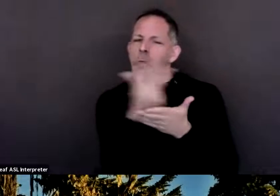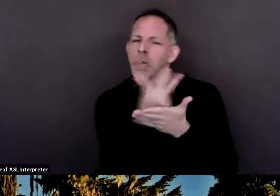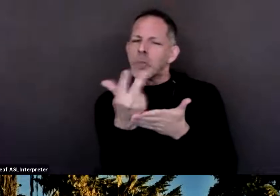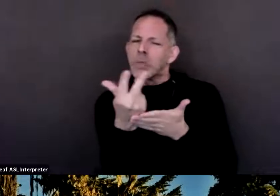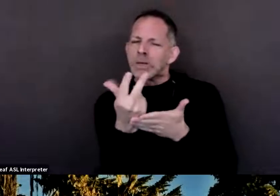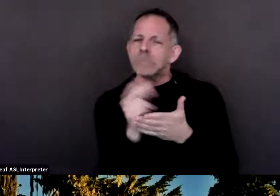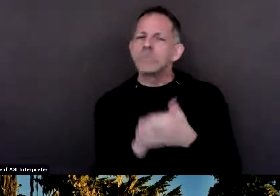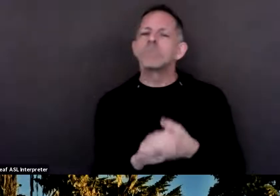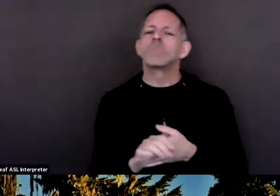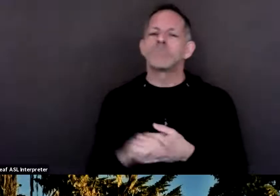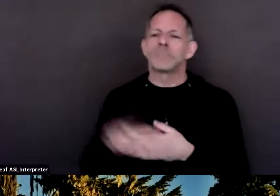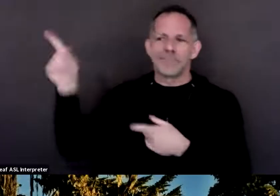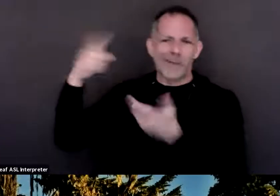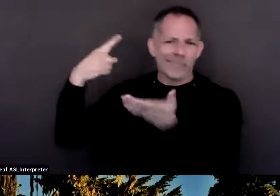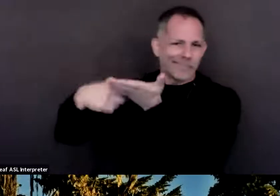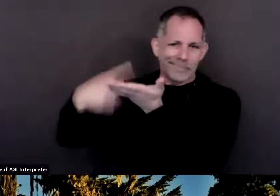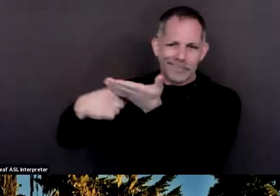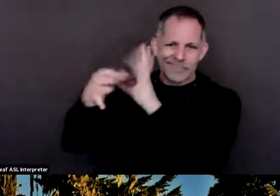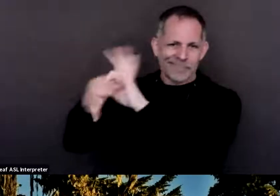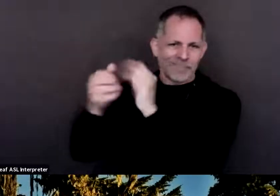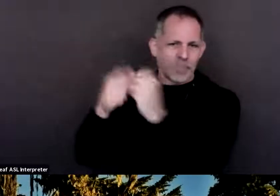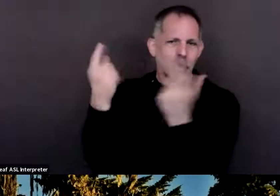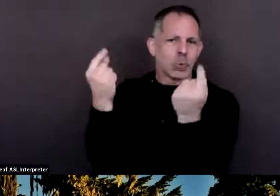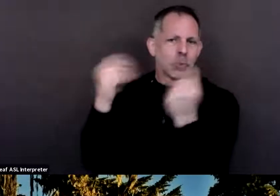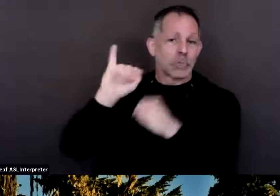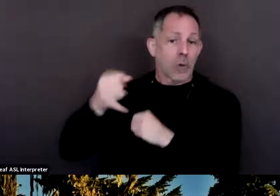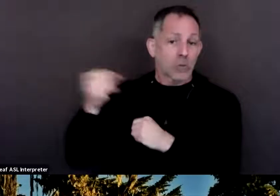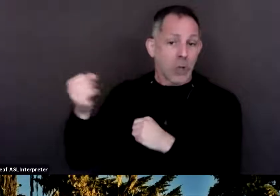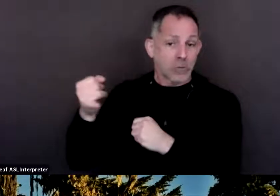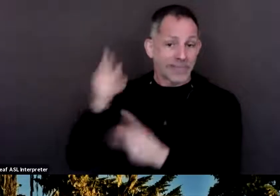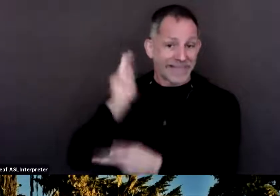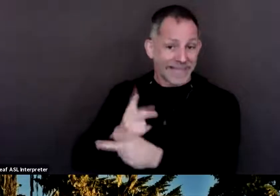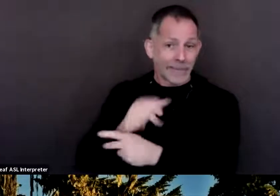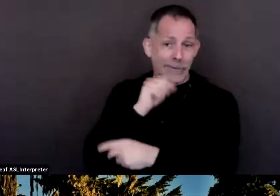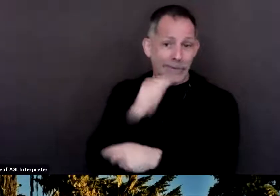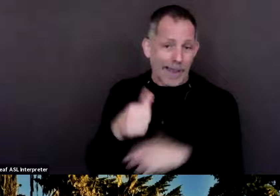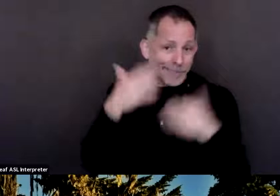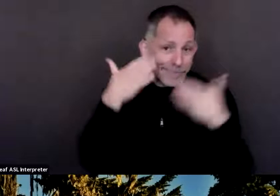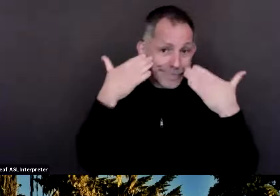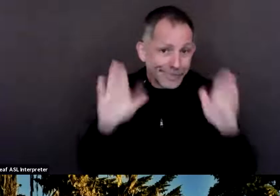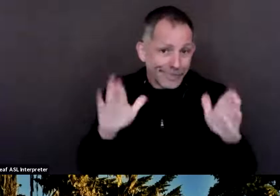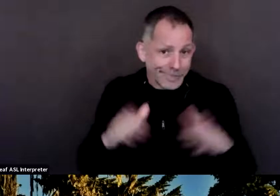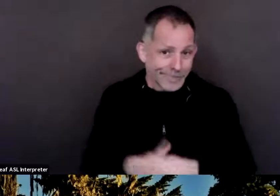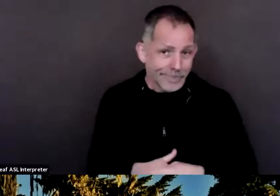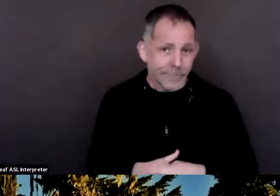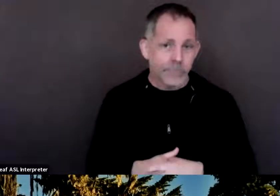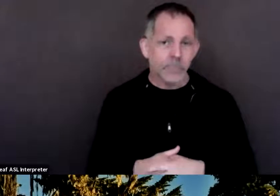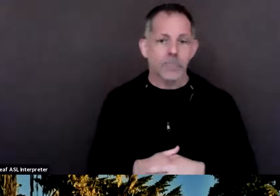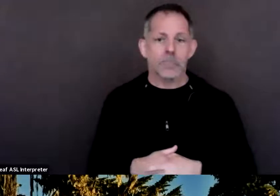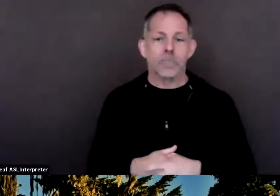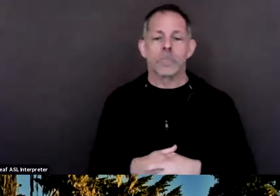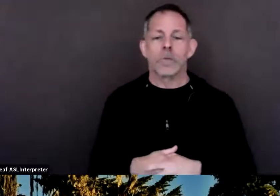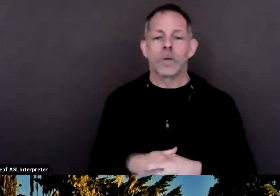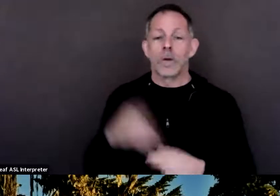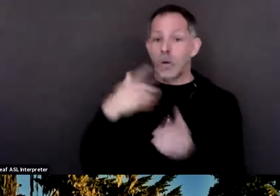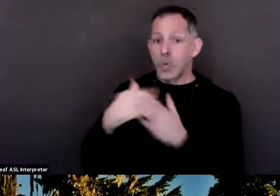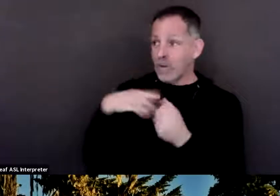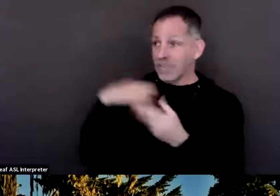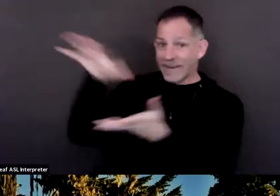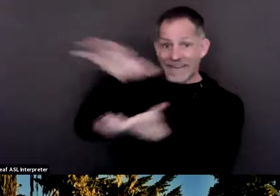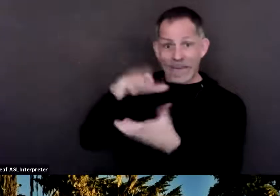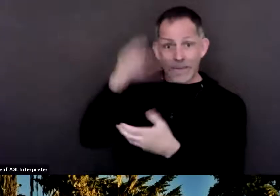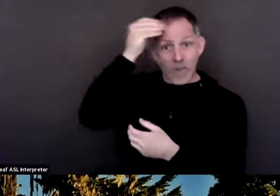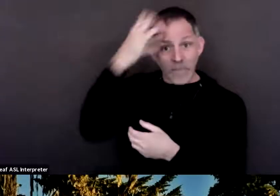there, and how we're going to use it. And then I would defer back to Executive Summers or Director Bierman